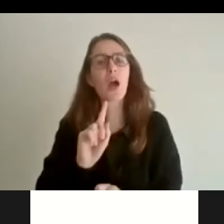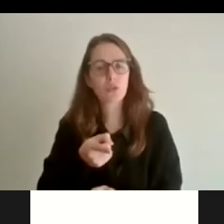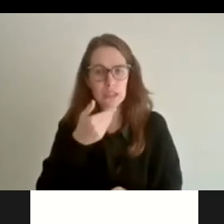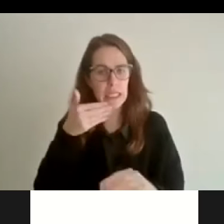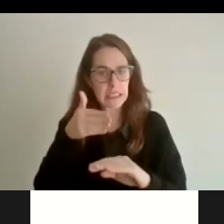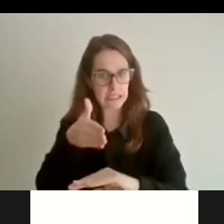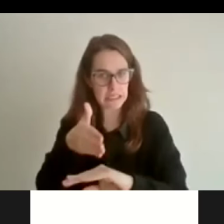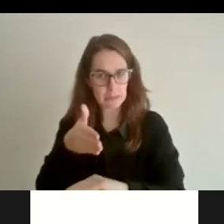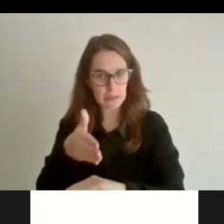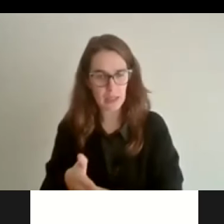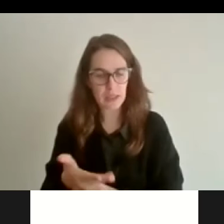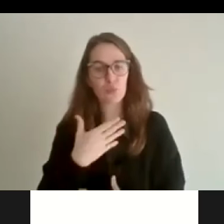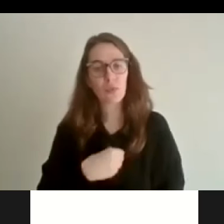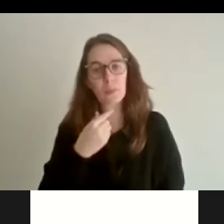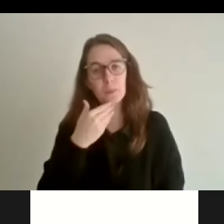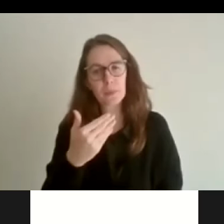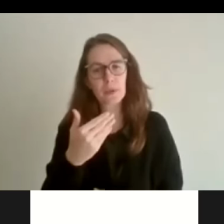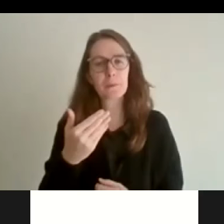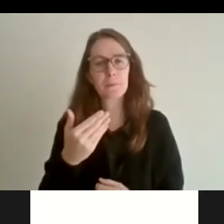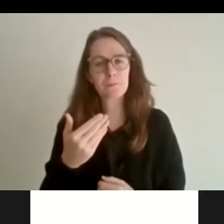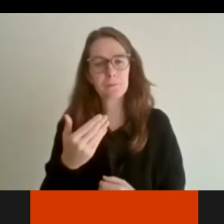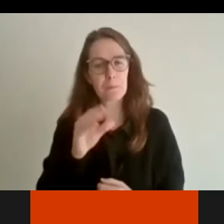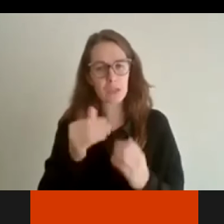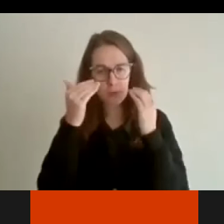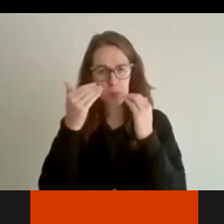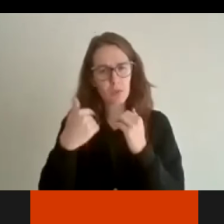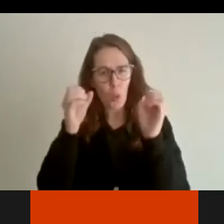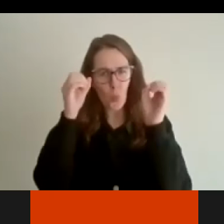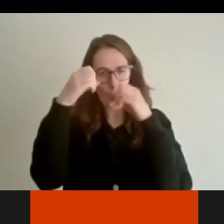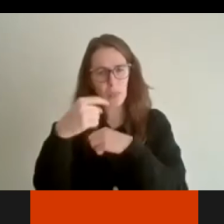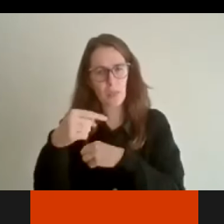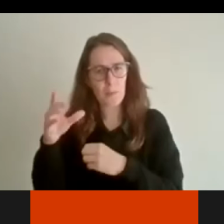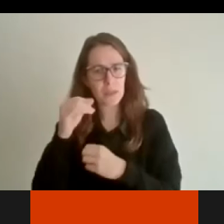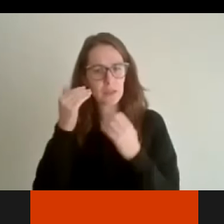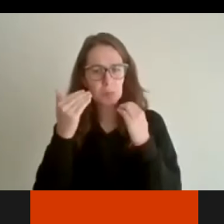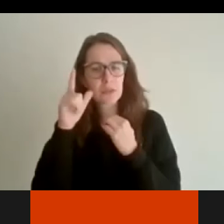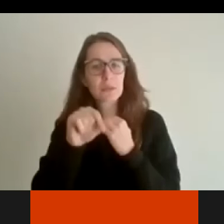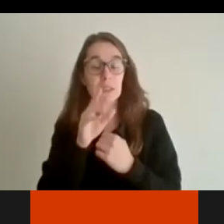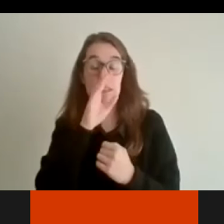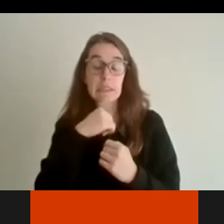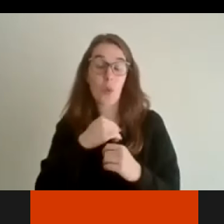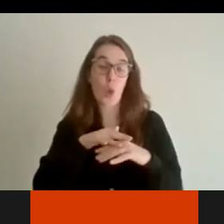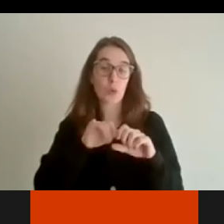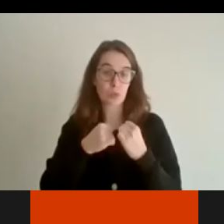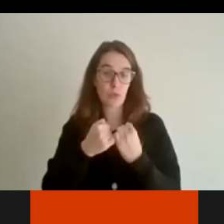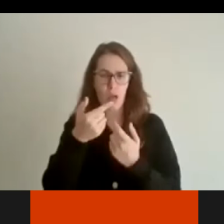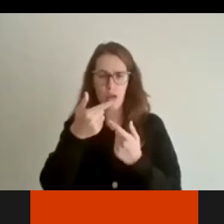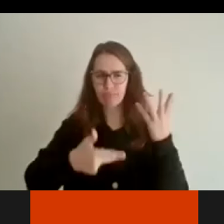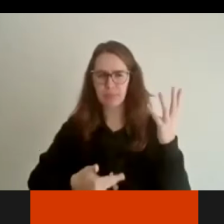accessibility. And we will publish more information about this on the UGLO website, uglo.eu, and also on our social